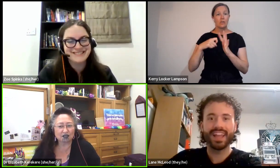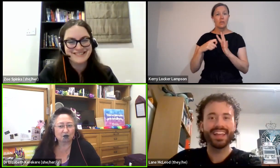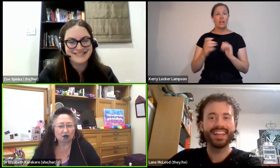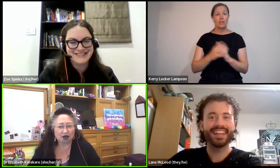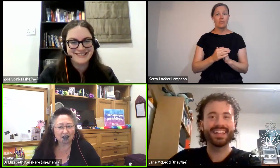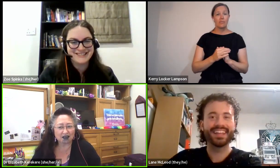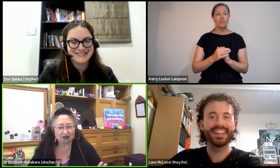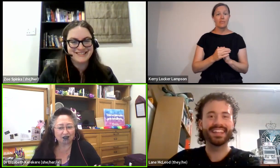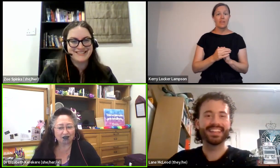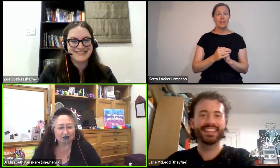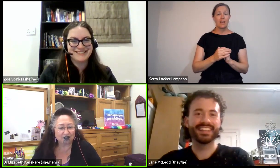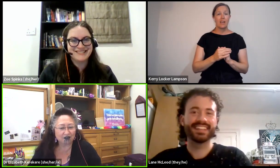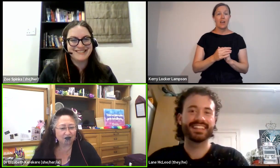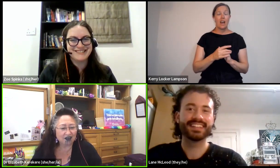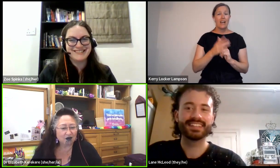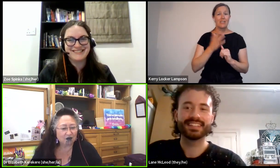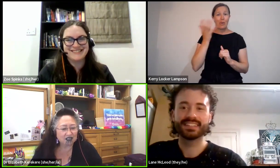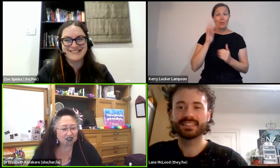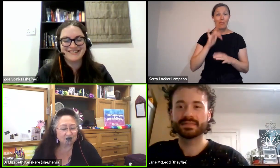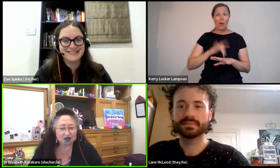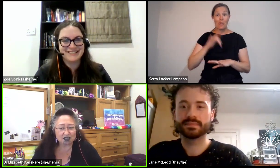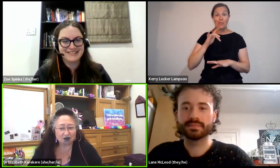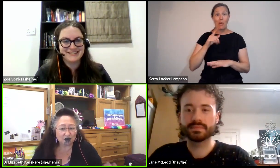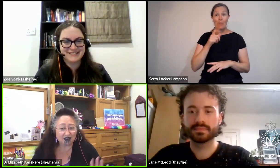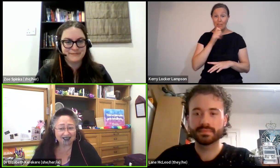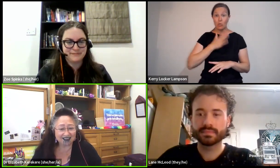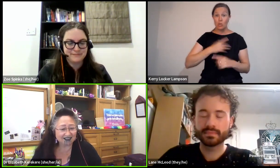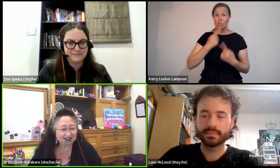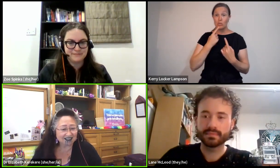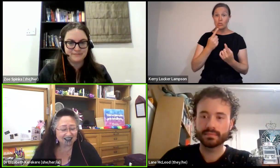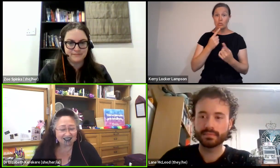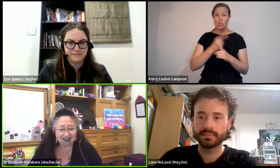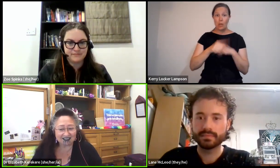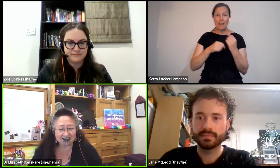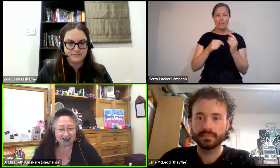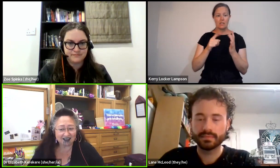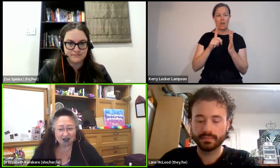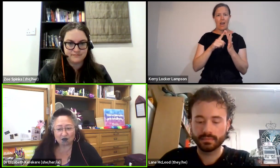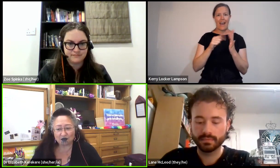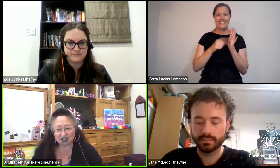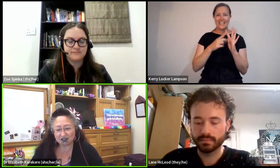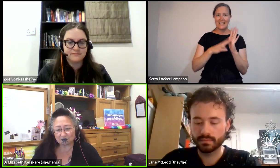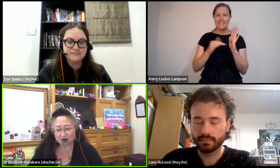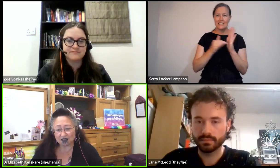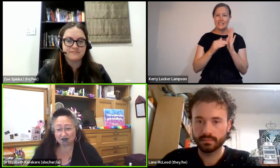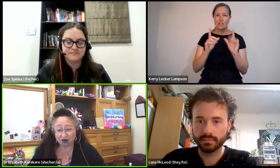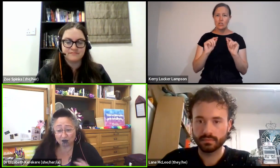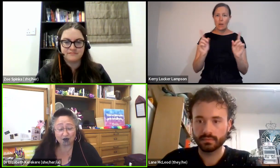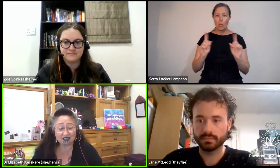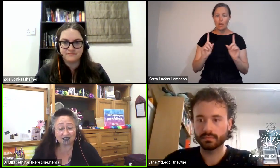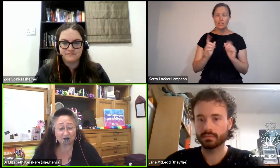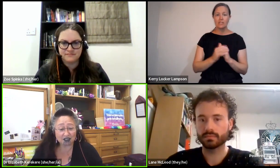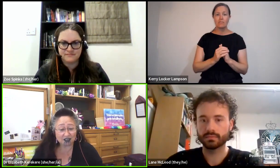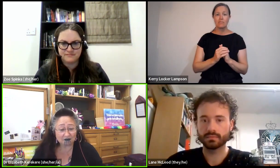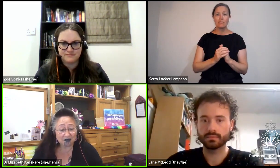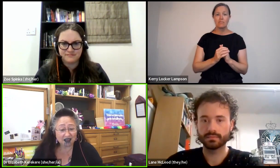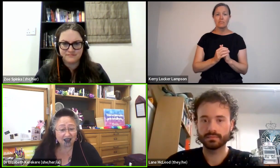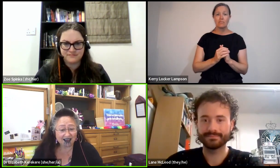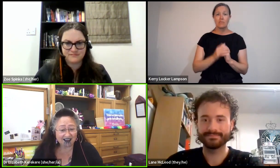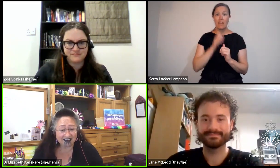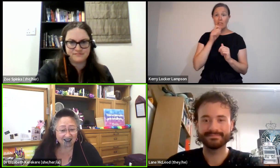you on the spot, but if you wanted to mention what ITANS is wanting to put, if you're doing a